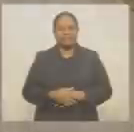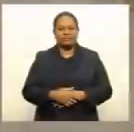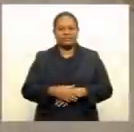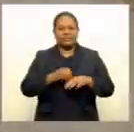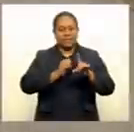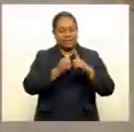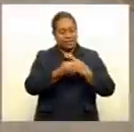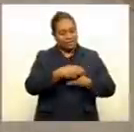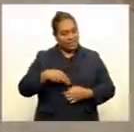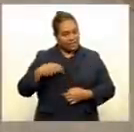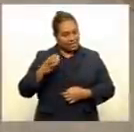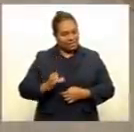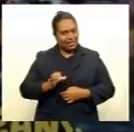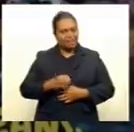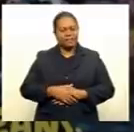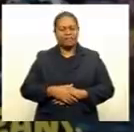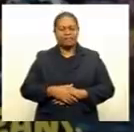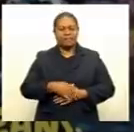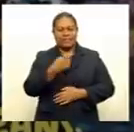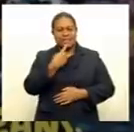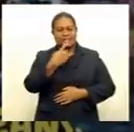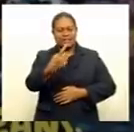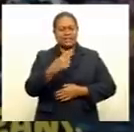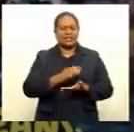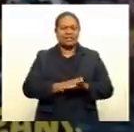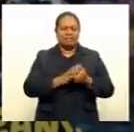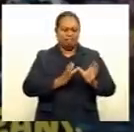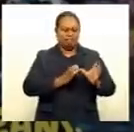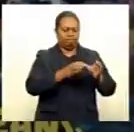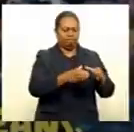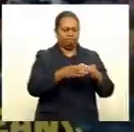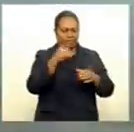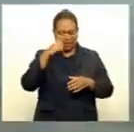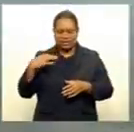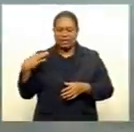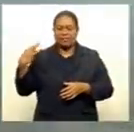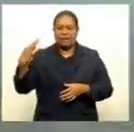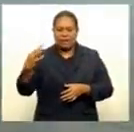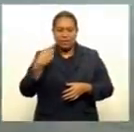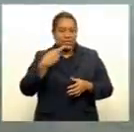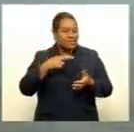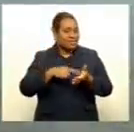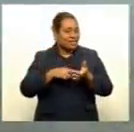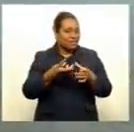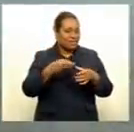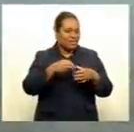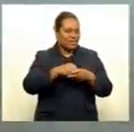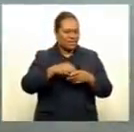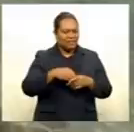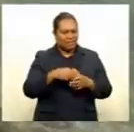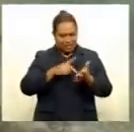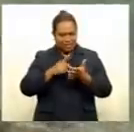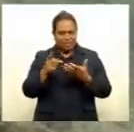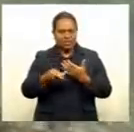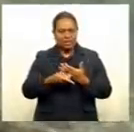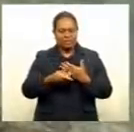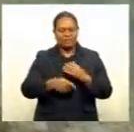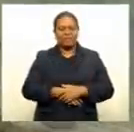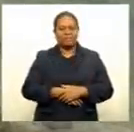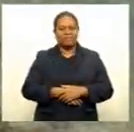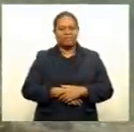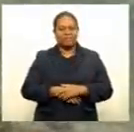Environment Minister Dr. Mahendra Reddy says communal groups can apply and register to be part of the initiative. The program,